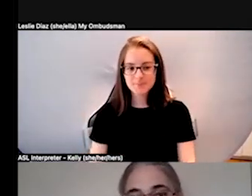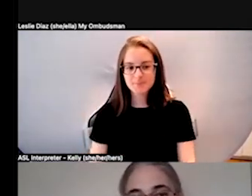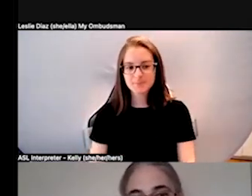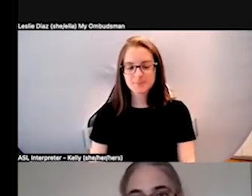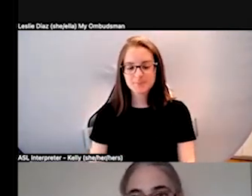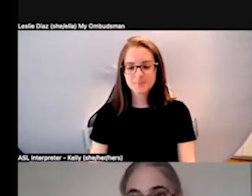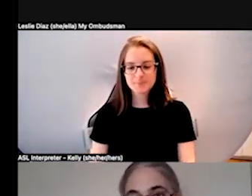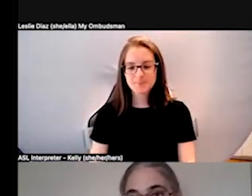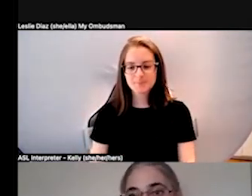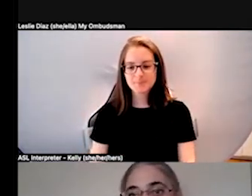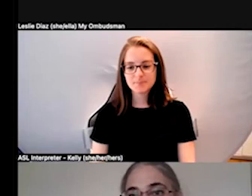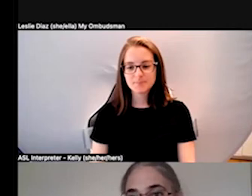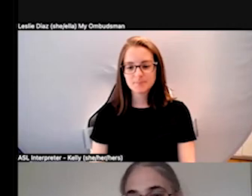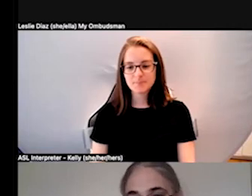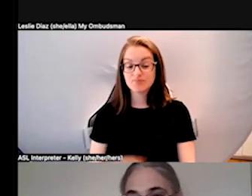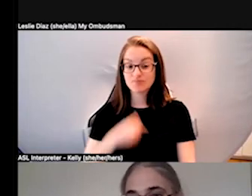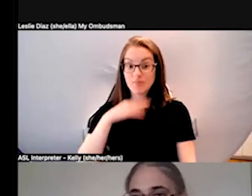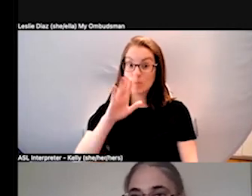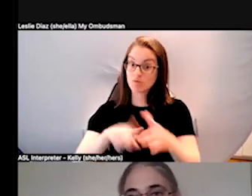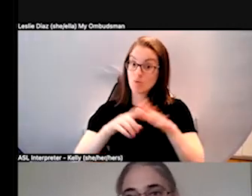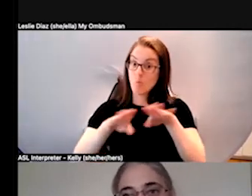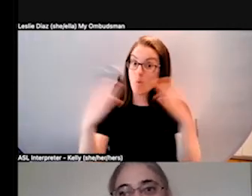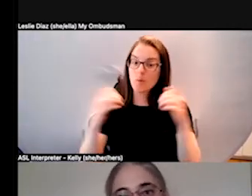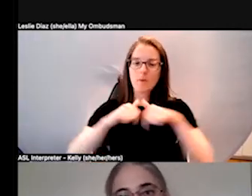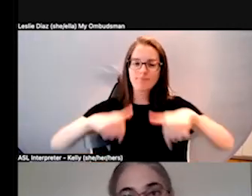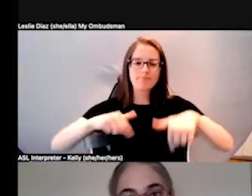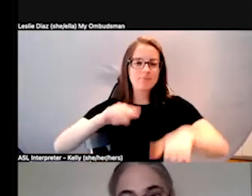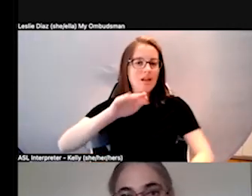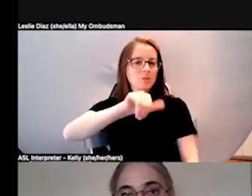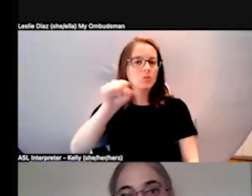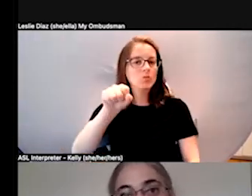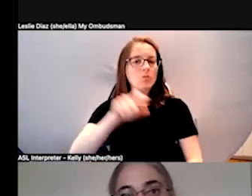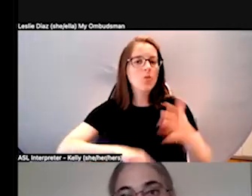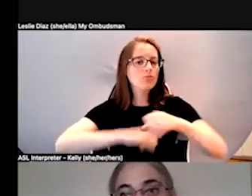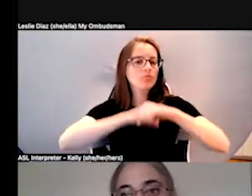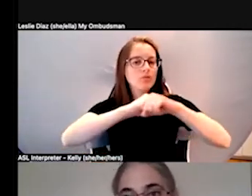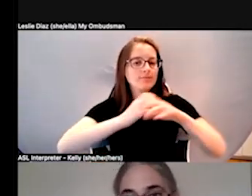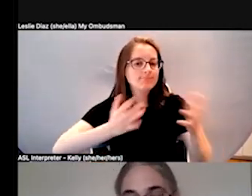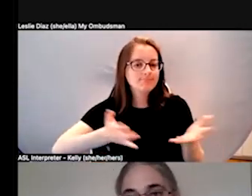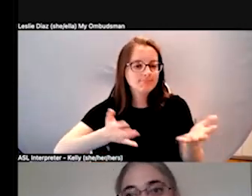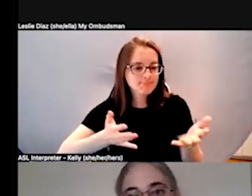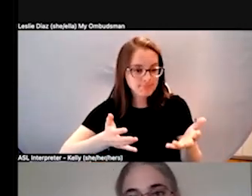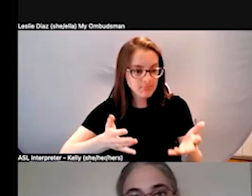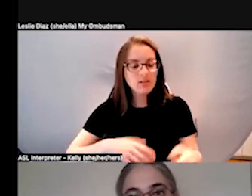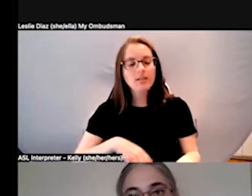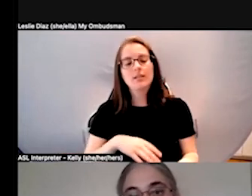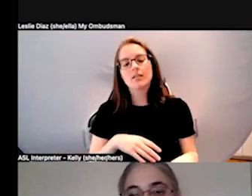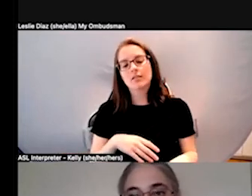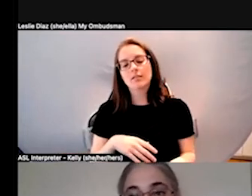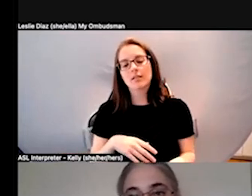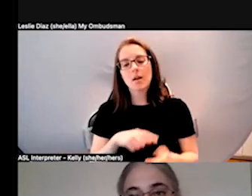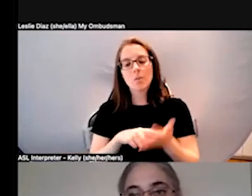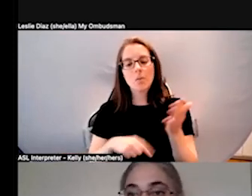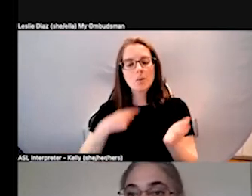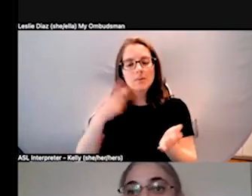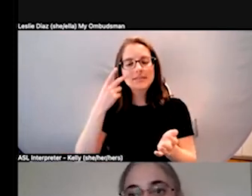what protections exist here in Massachusetts. I'm also going to do a very shallow dive into some of the trends that we're starting to see pop up